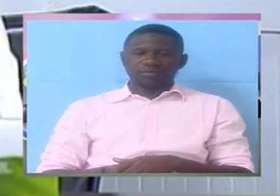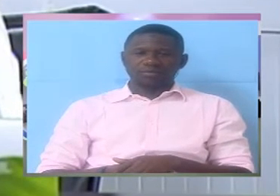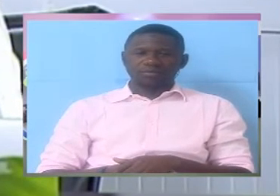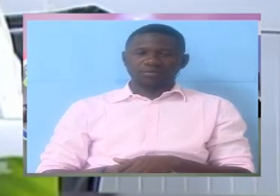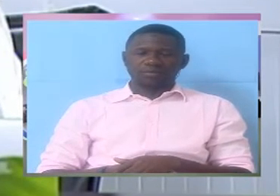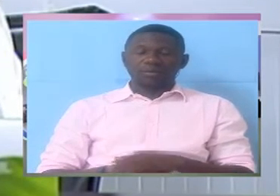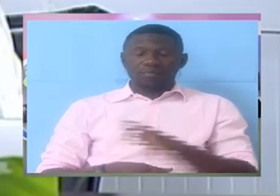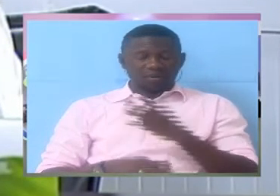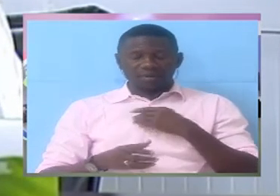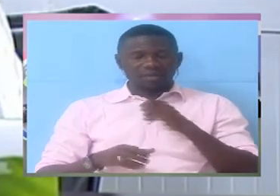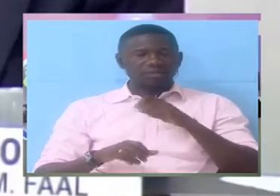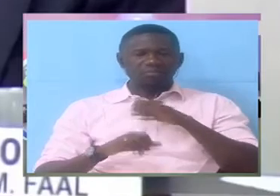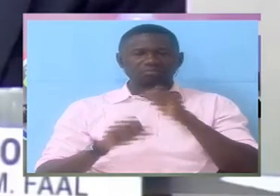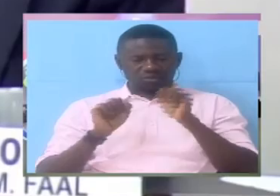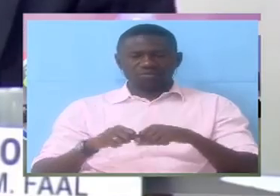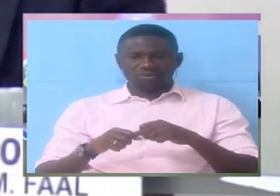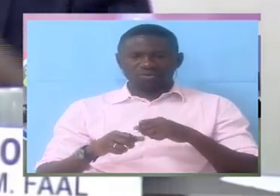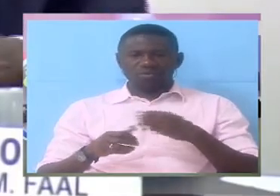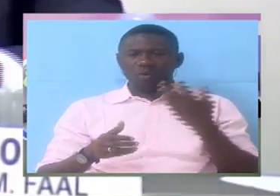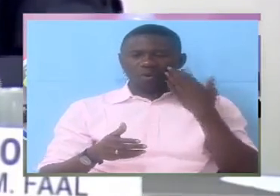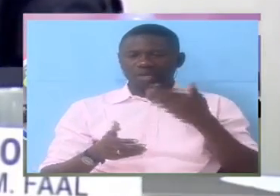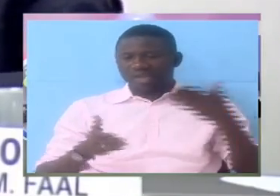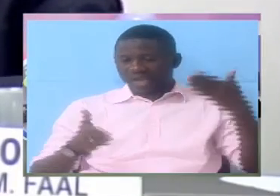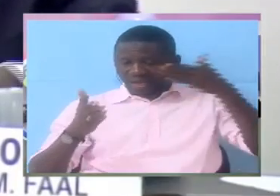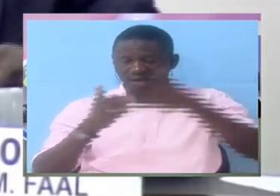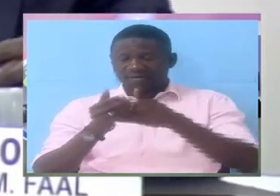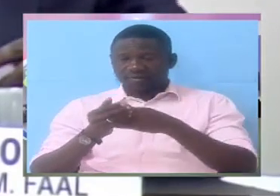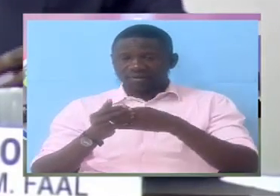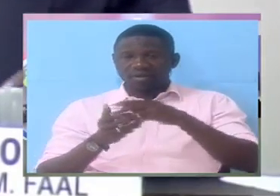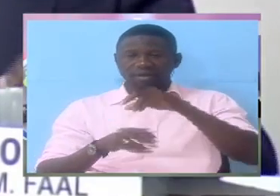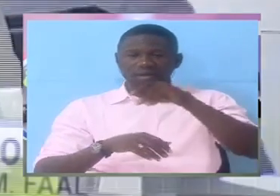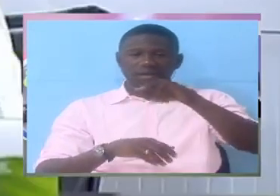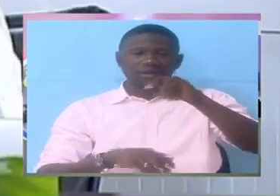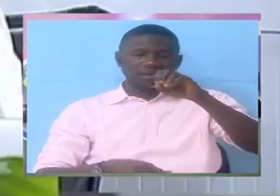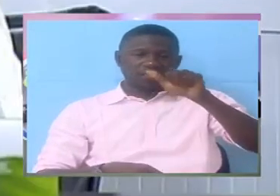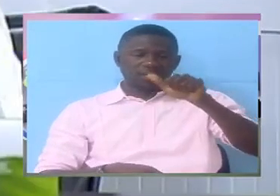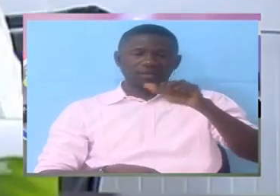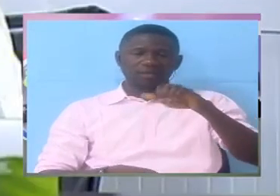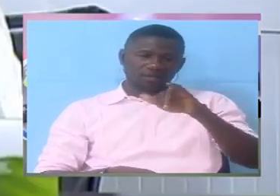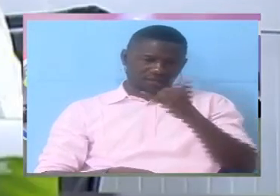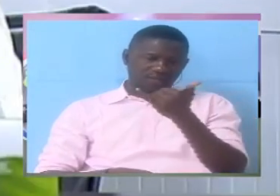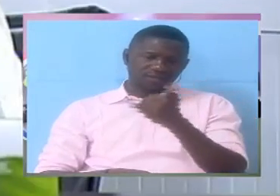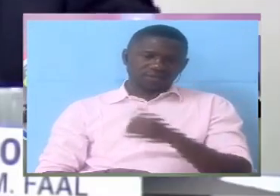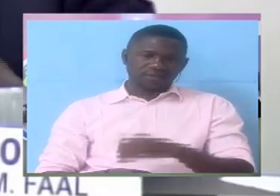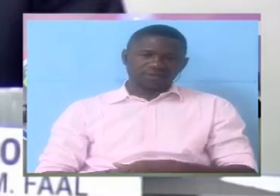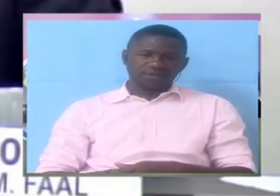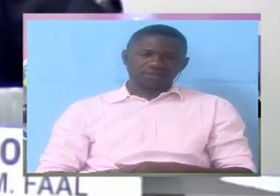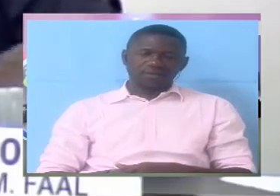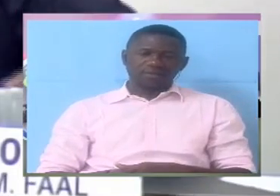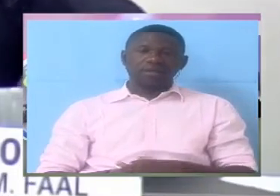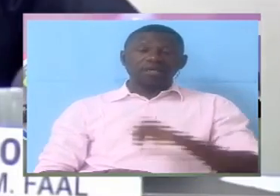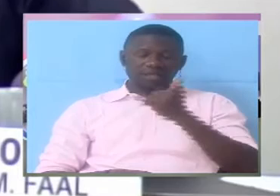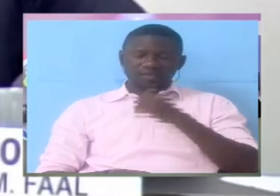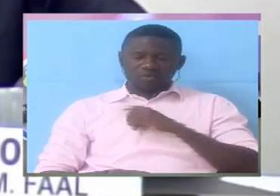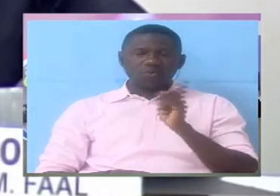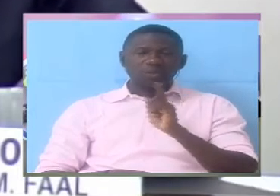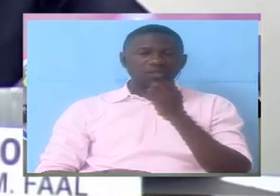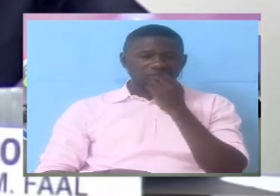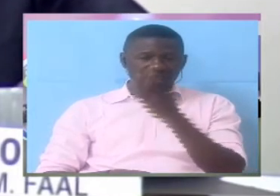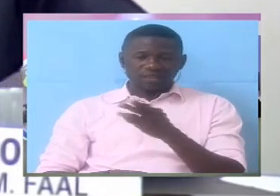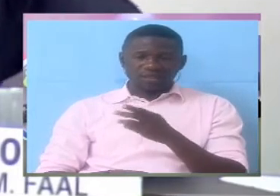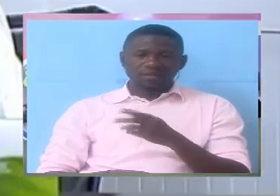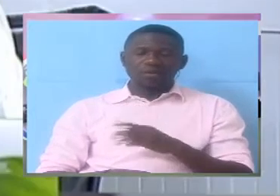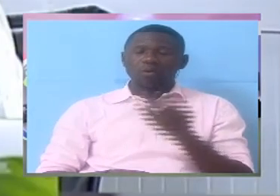yes. After the NIA, ha. But there was an arresting team. When he said, when he arrived? Yeah. Because there